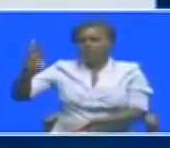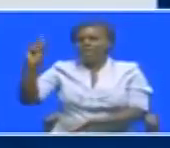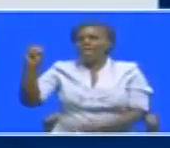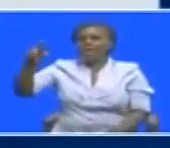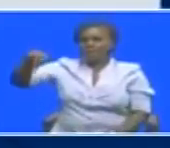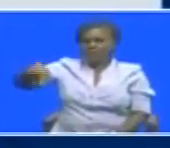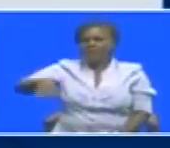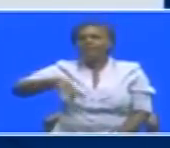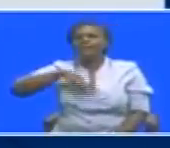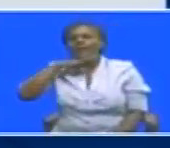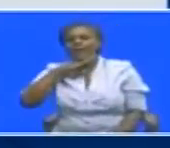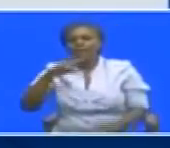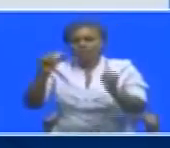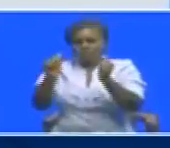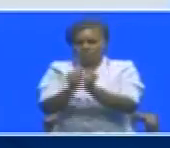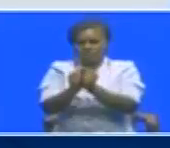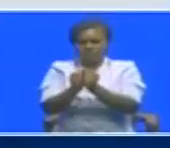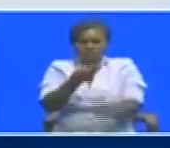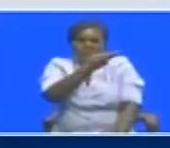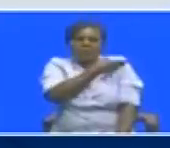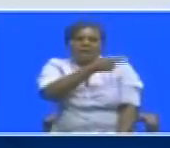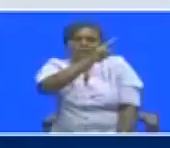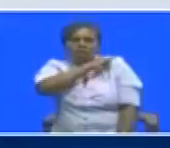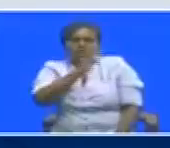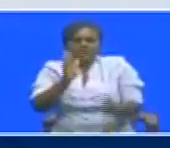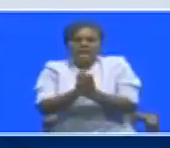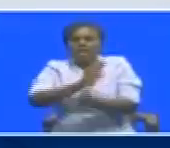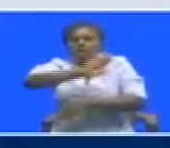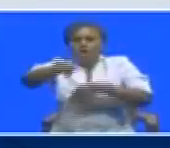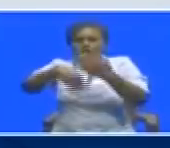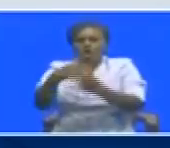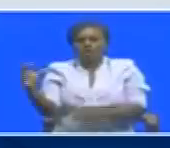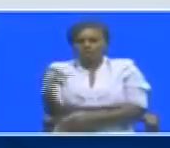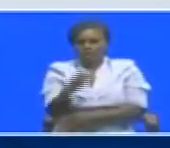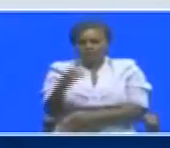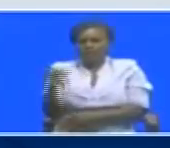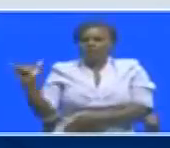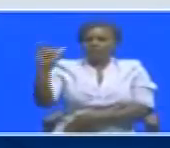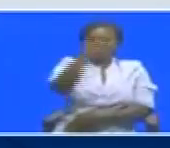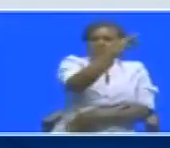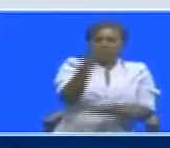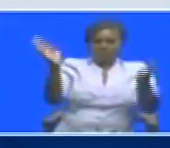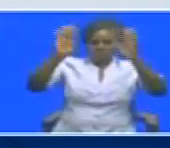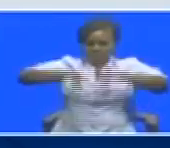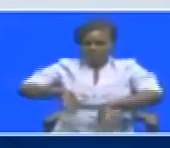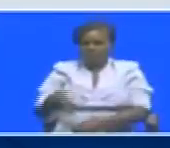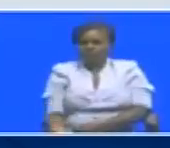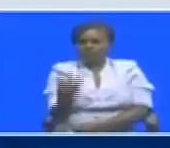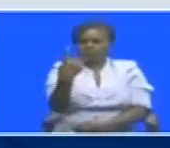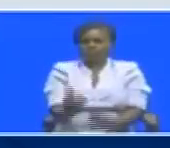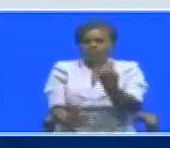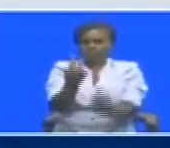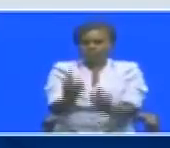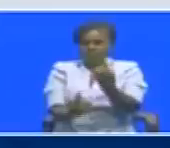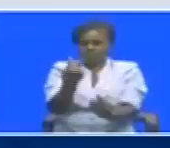seat, died alongside the pilot and all passengers on board. It is reported that the aircraft crashed and exploded into flames at